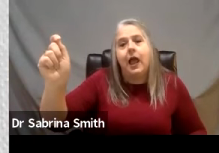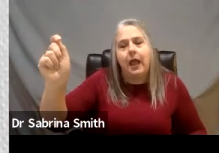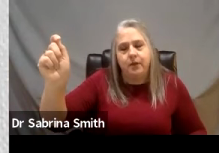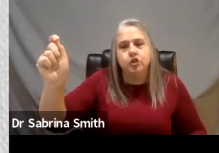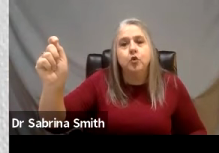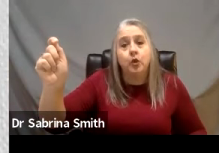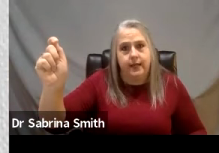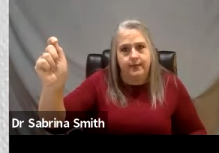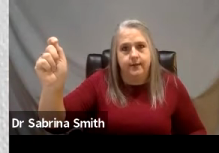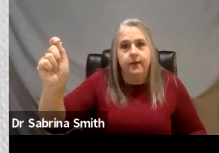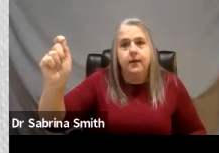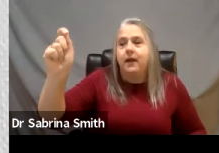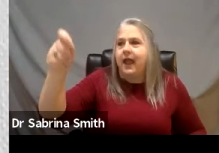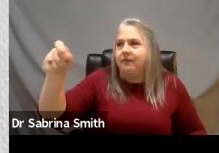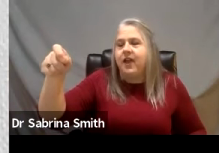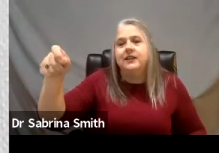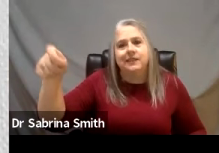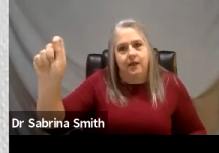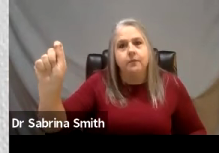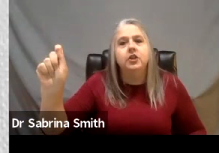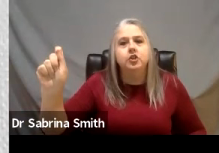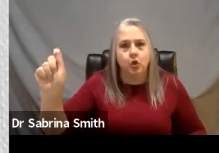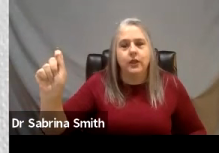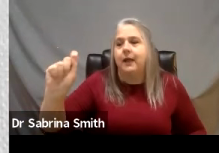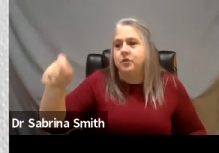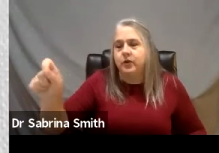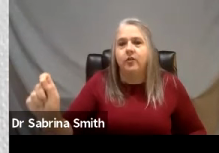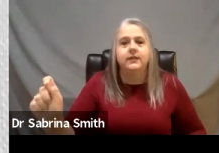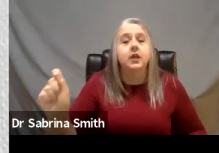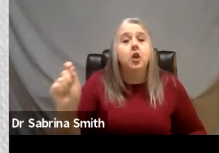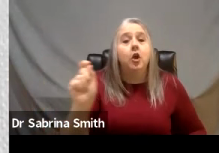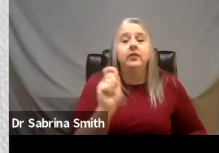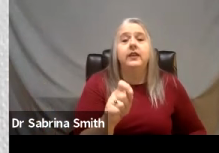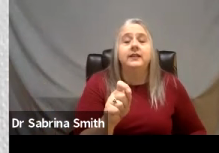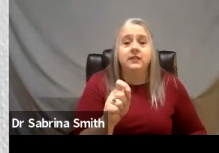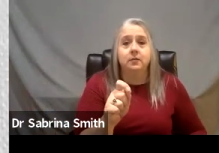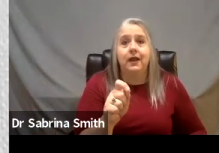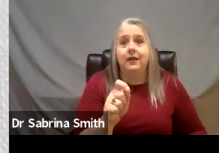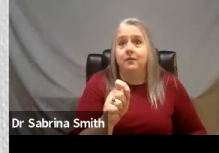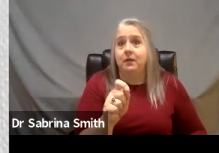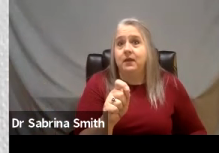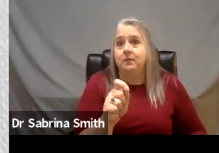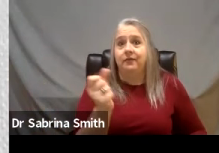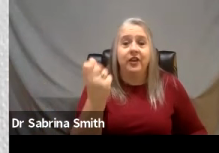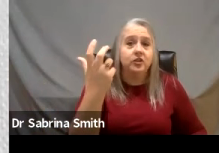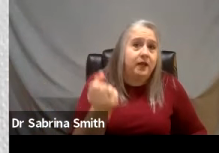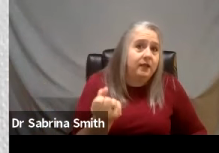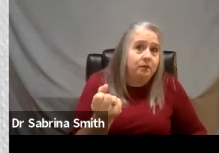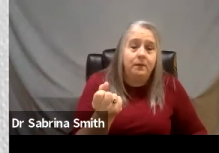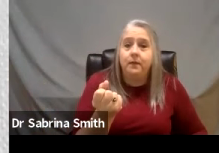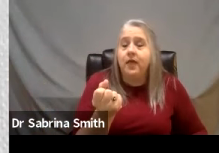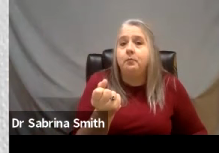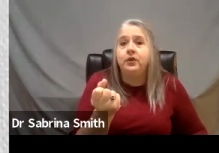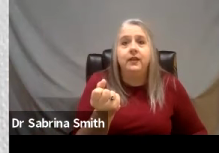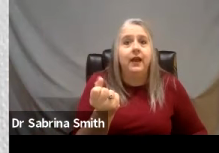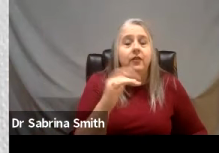I'm controlling it. My affect, I'm controlling it. I'm doing all this. Okay, then it gets to maybe my finger spelling.